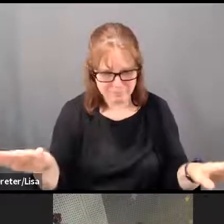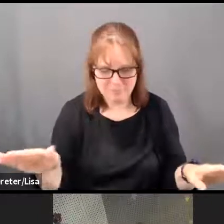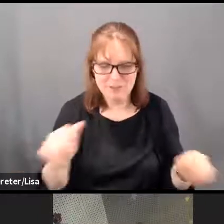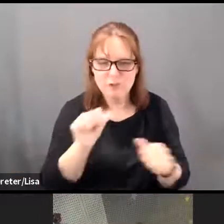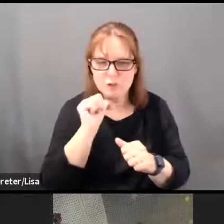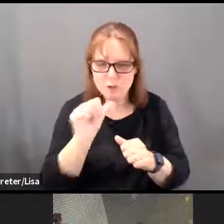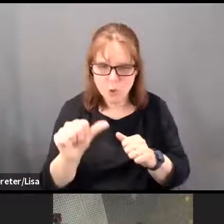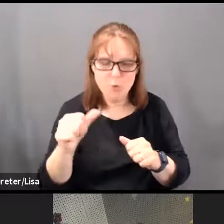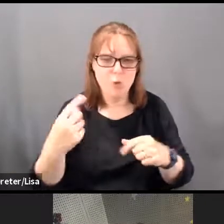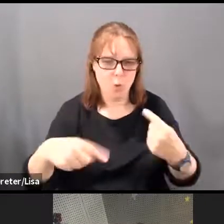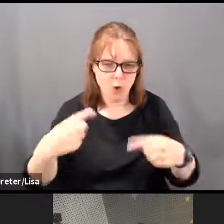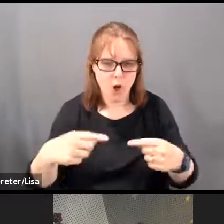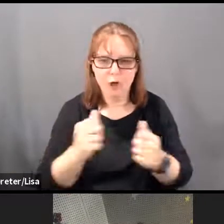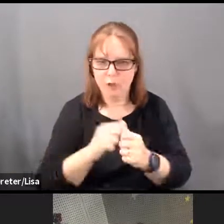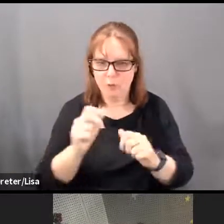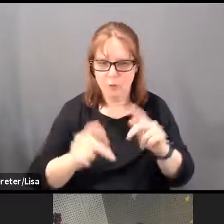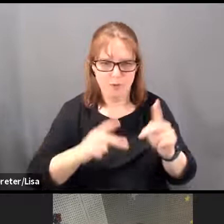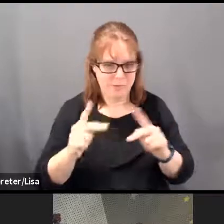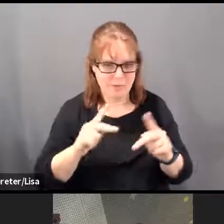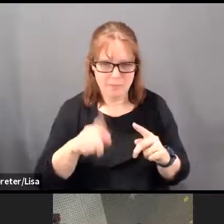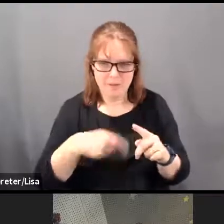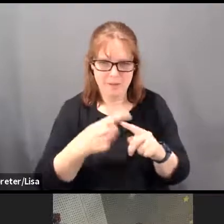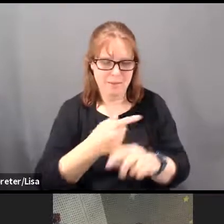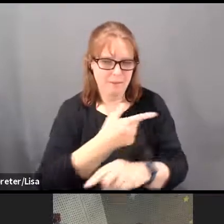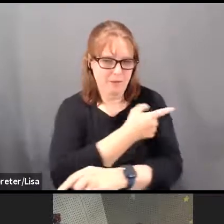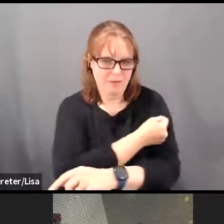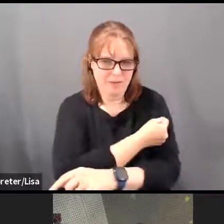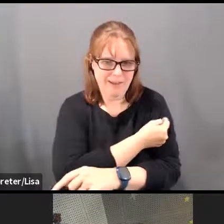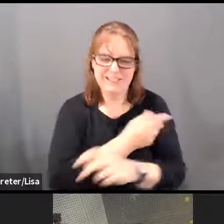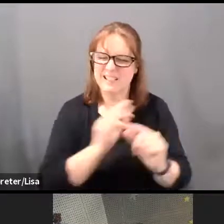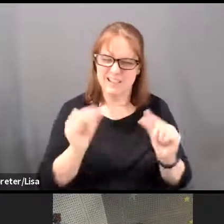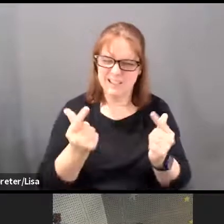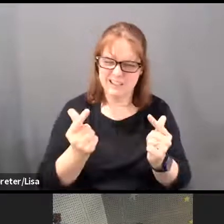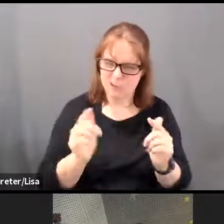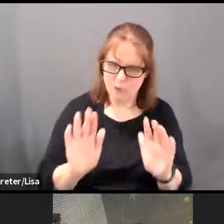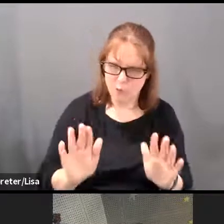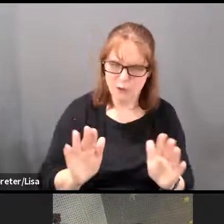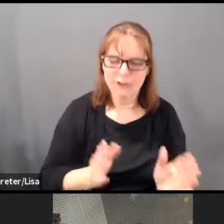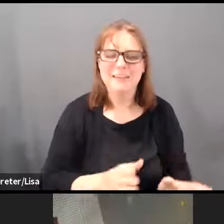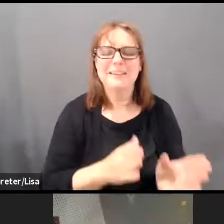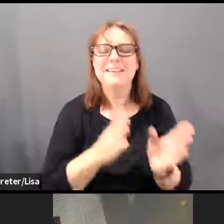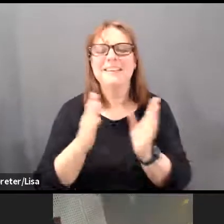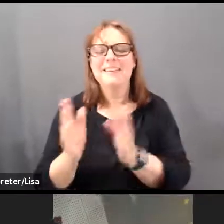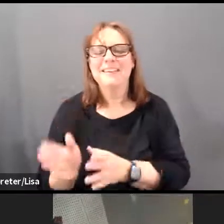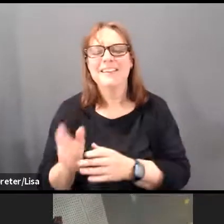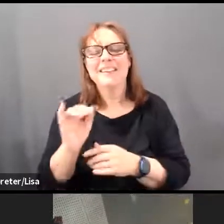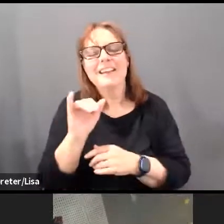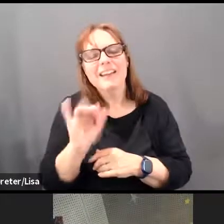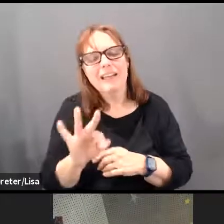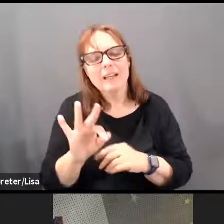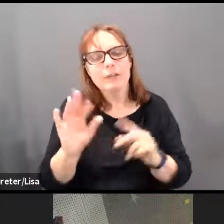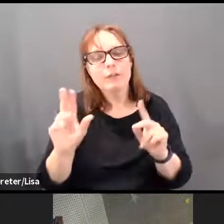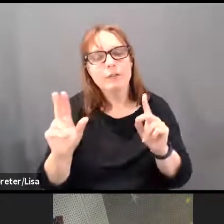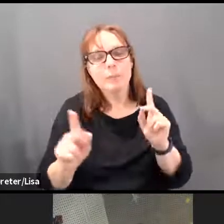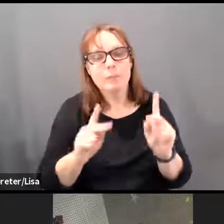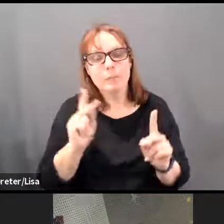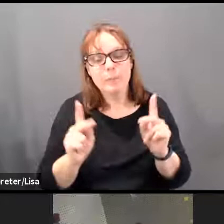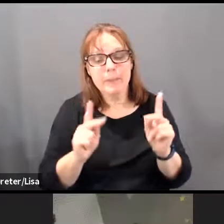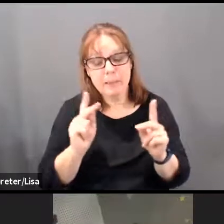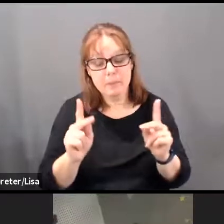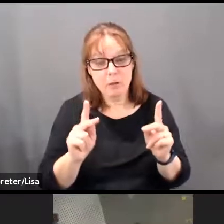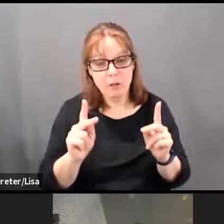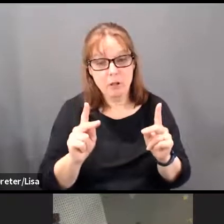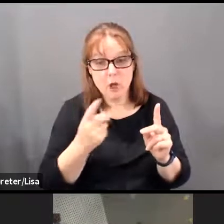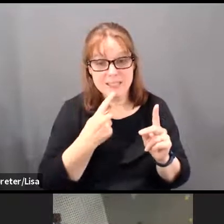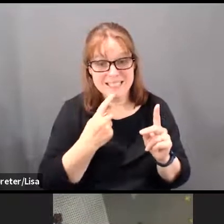with people. It just doesn't work. One of the things I do encourage people to think about, though, is like, if people are giving you facts about the